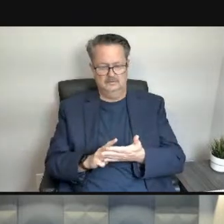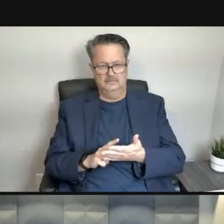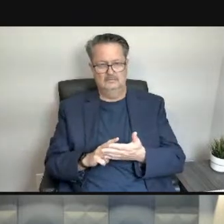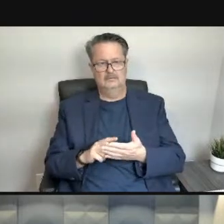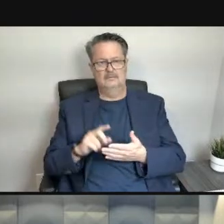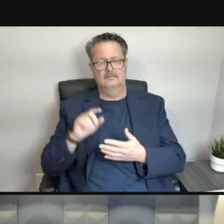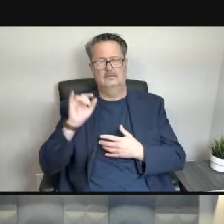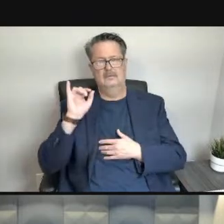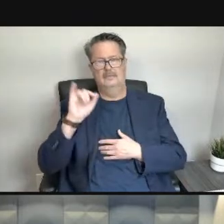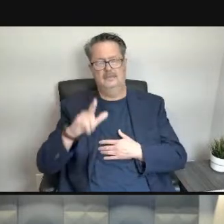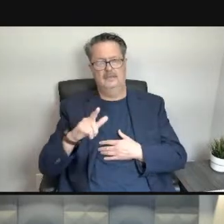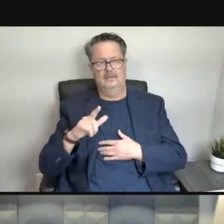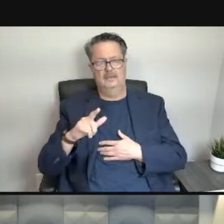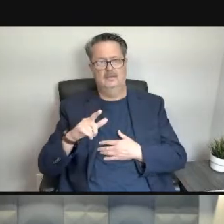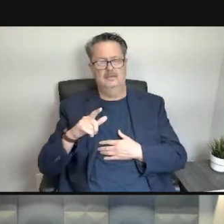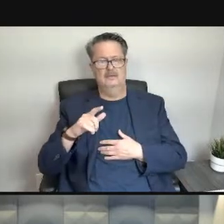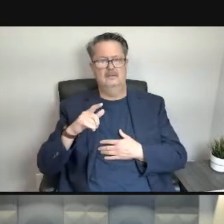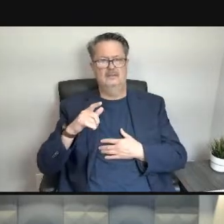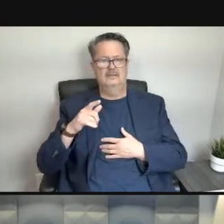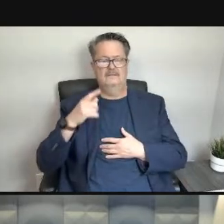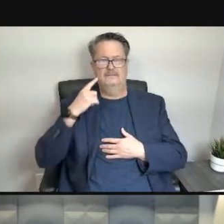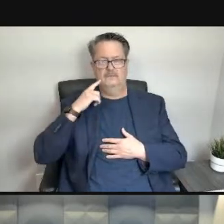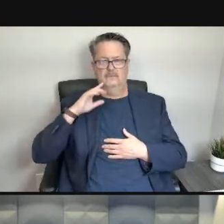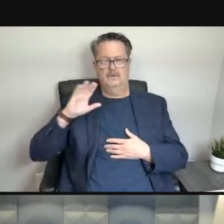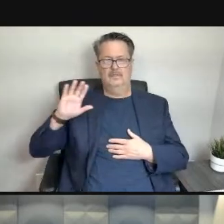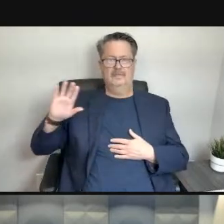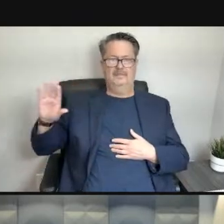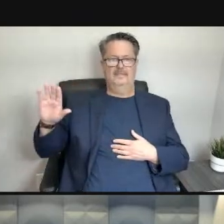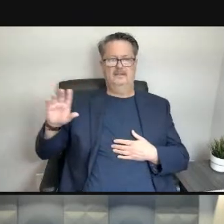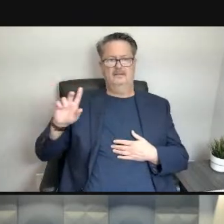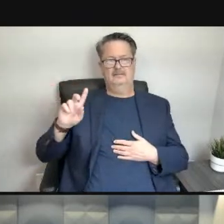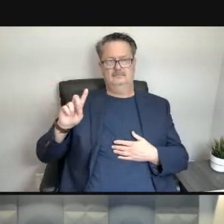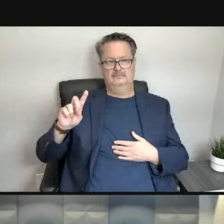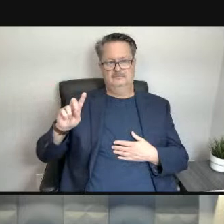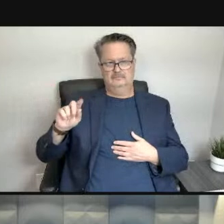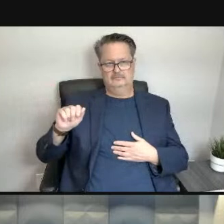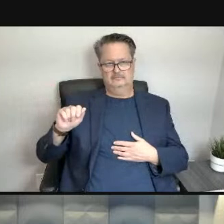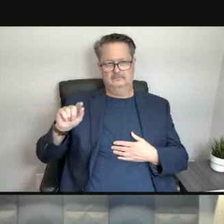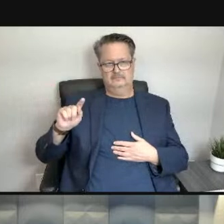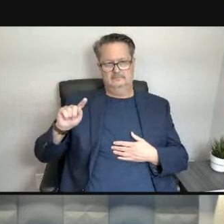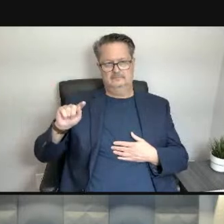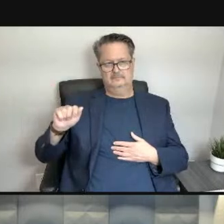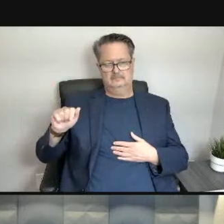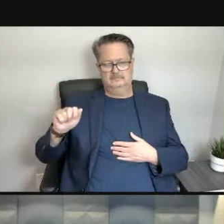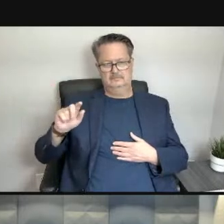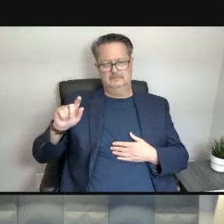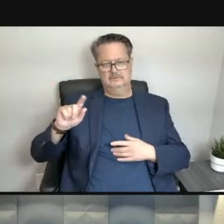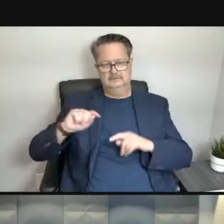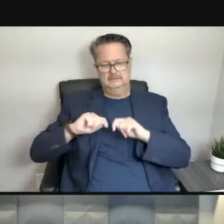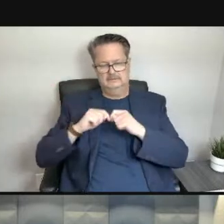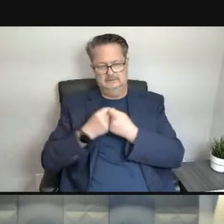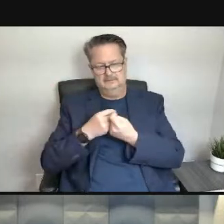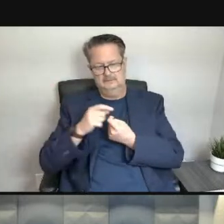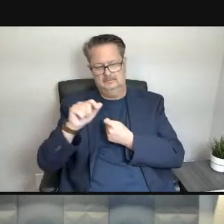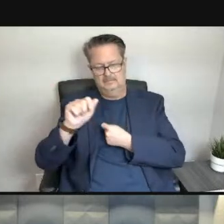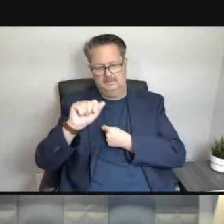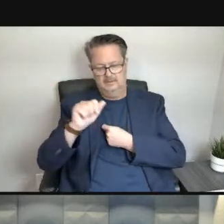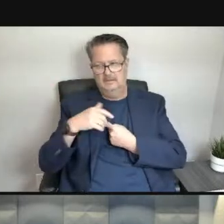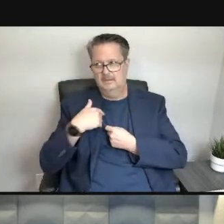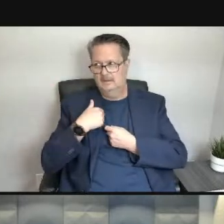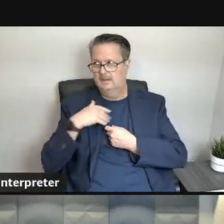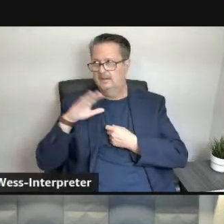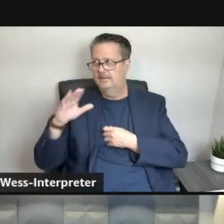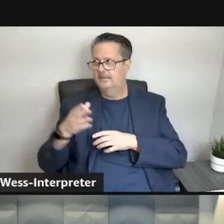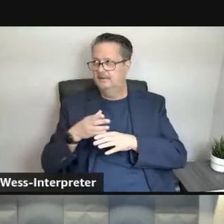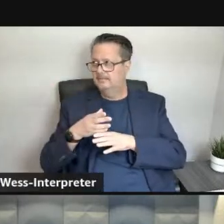Argo Events in their own dedicated namespaces. The data team A has its own namespace for deploying